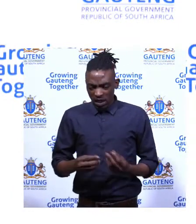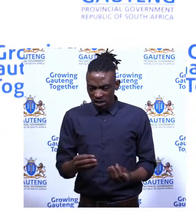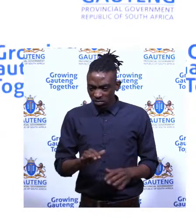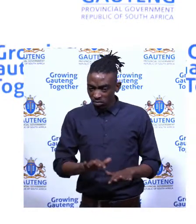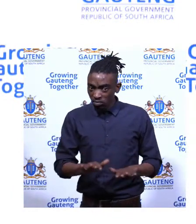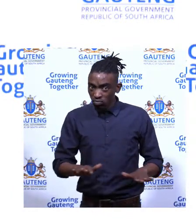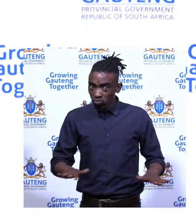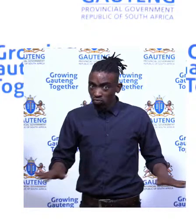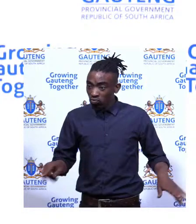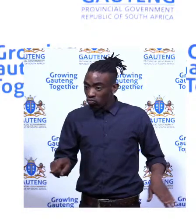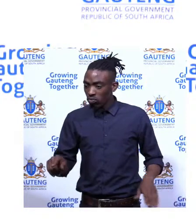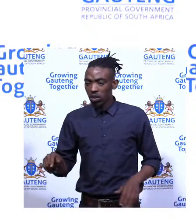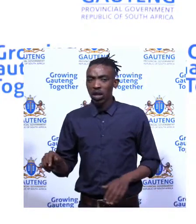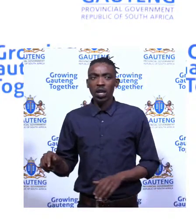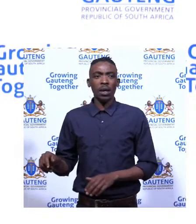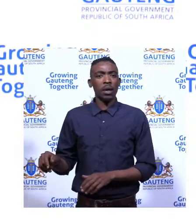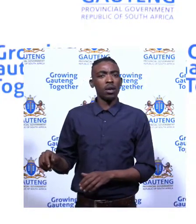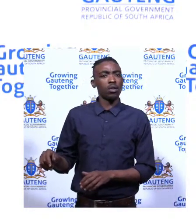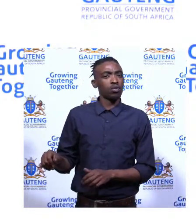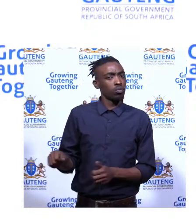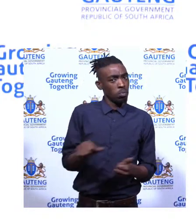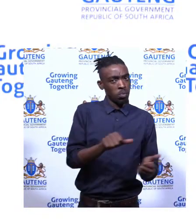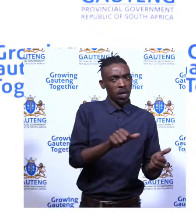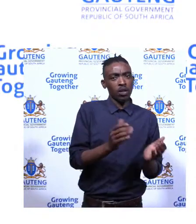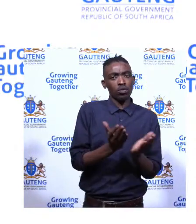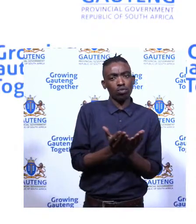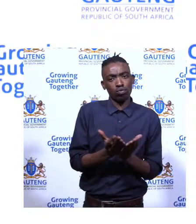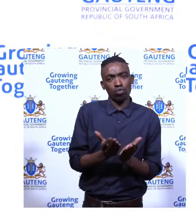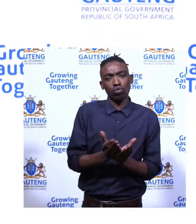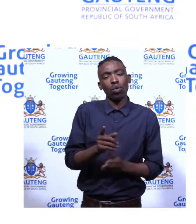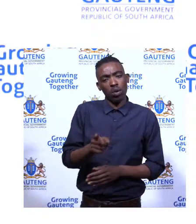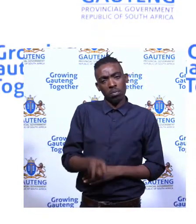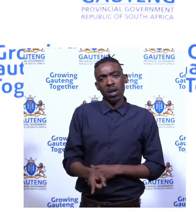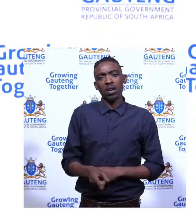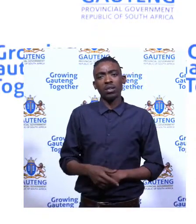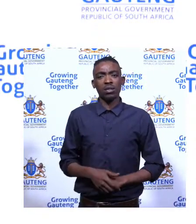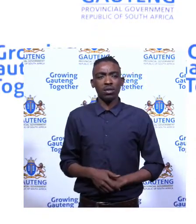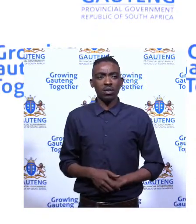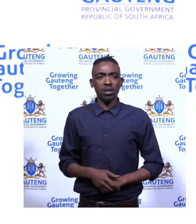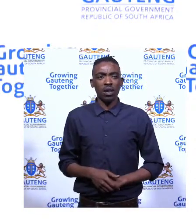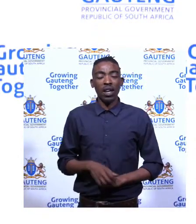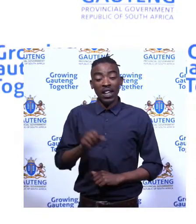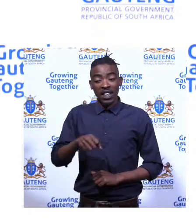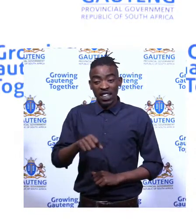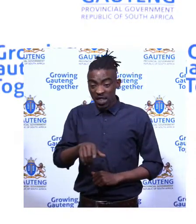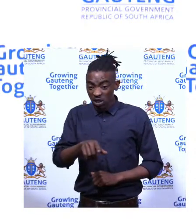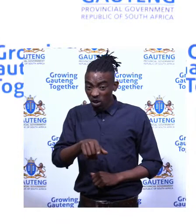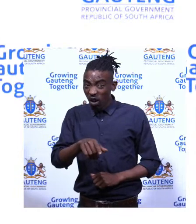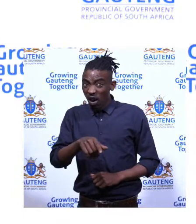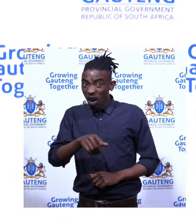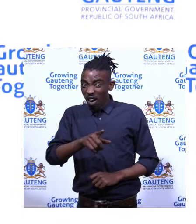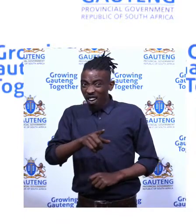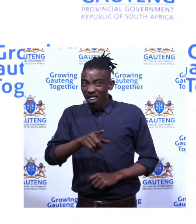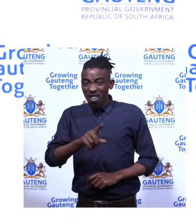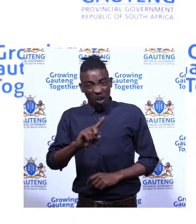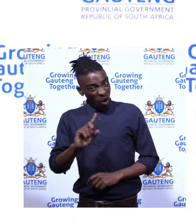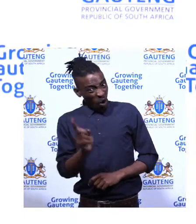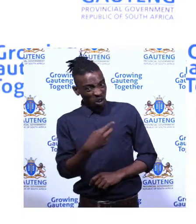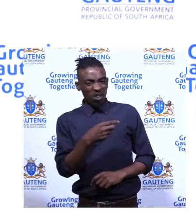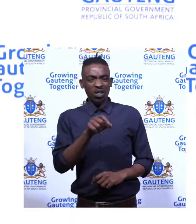people are able to go back to work. Those imperatives go together. There may be a period